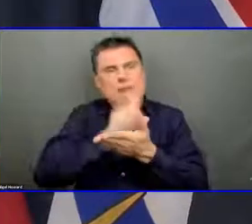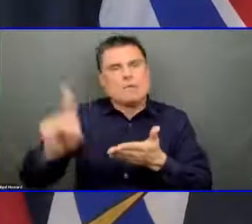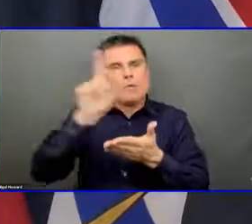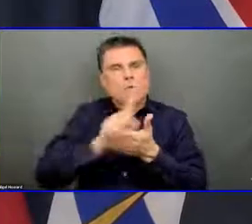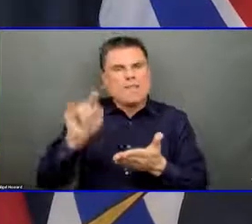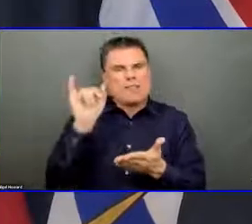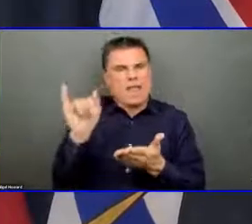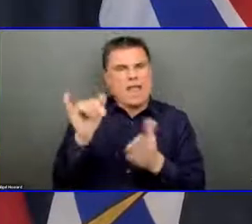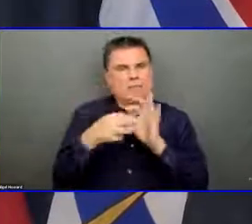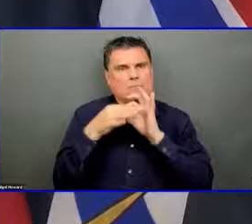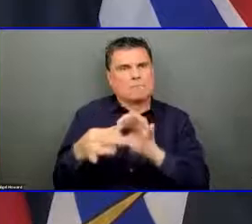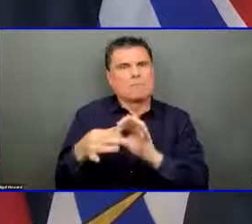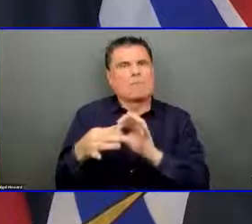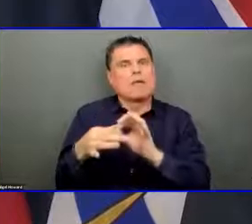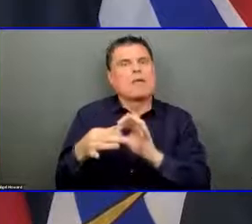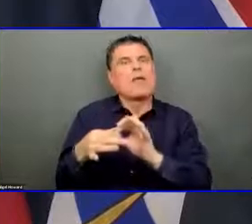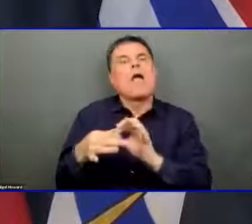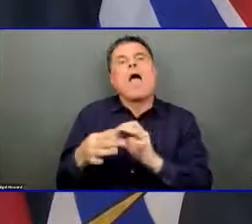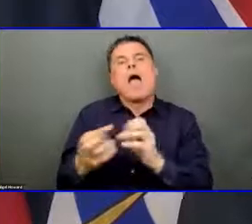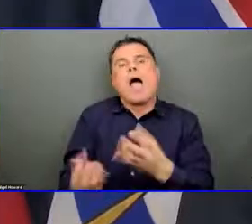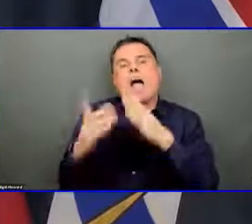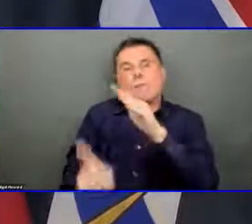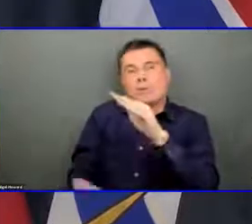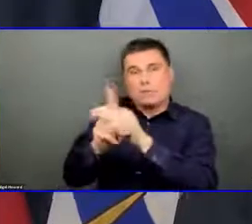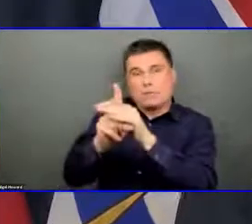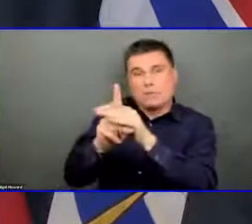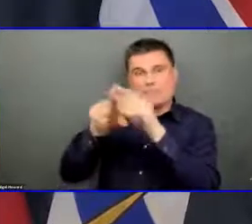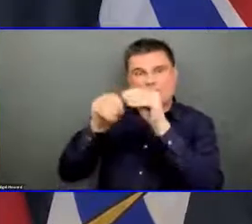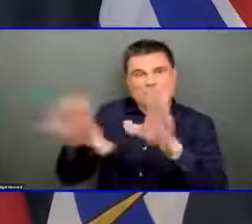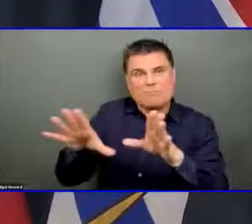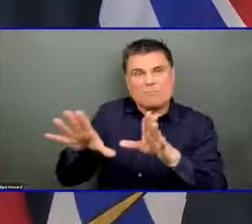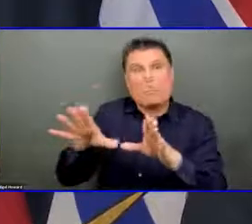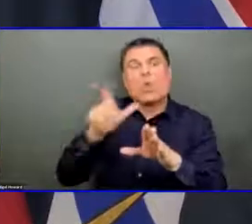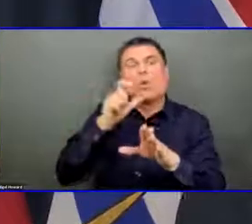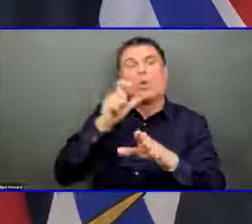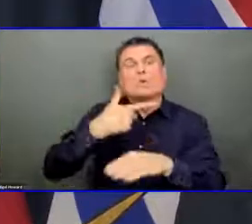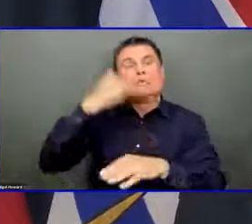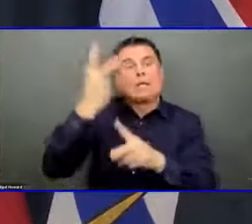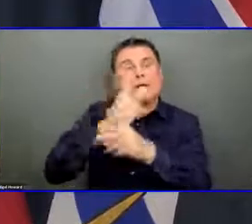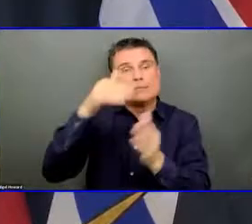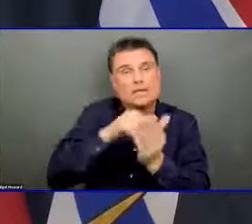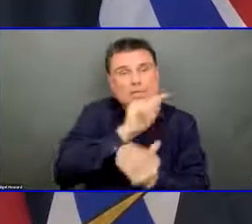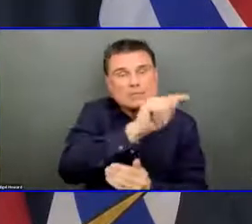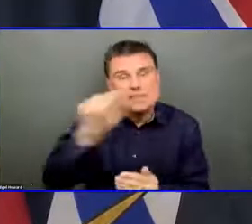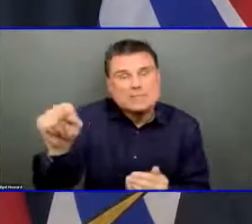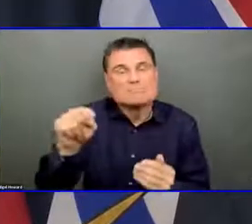living, and note that in long-term care this past week, we've had 12